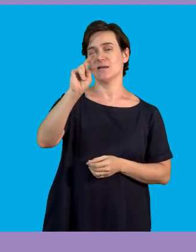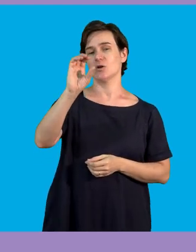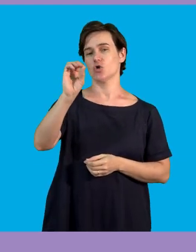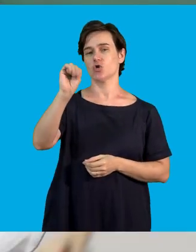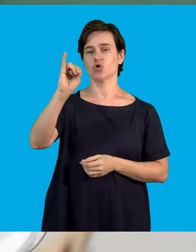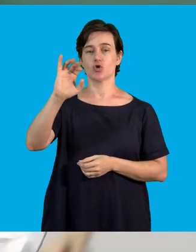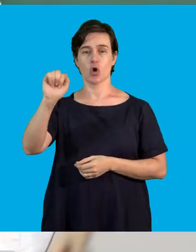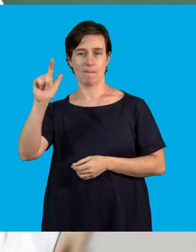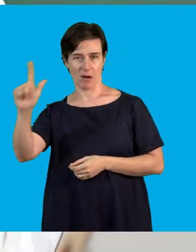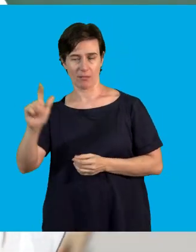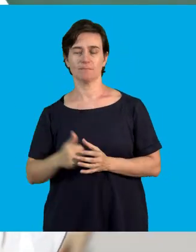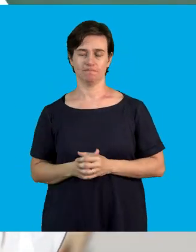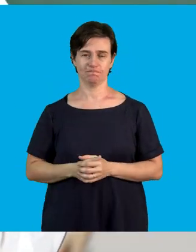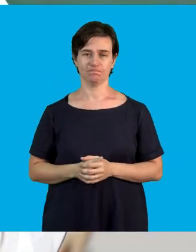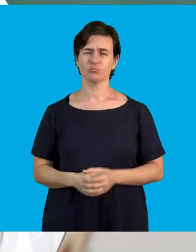All